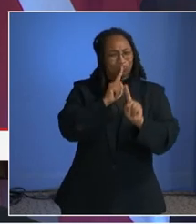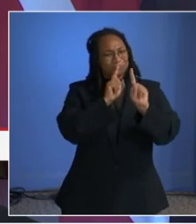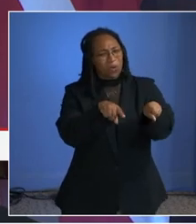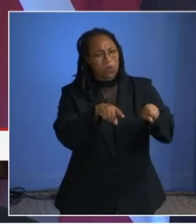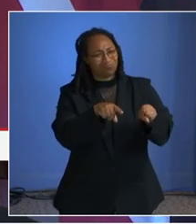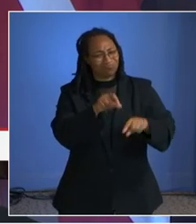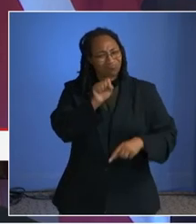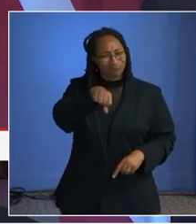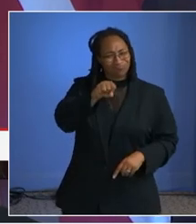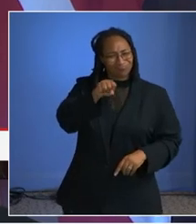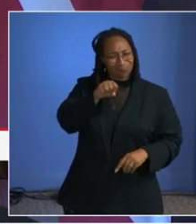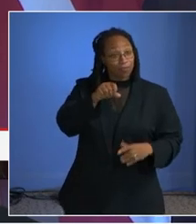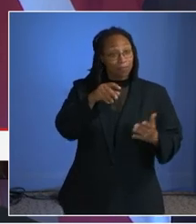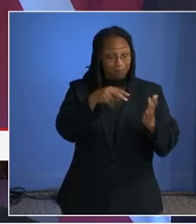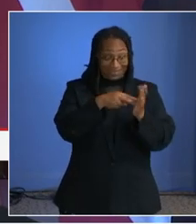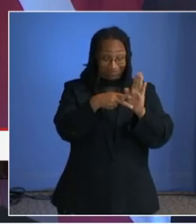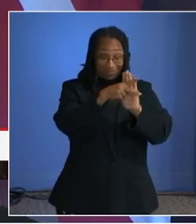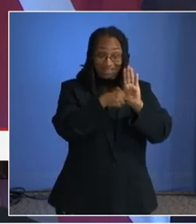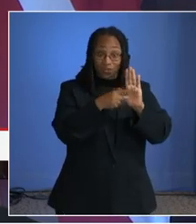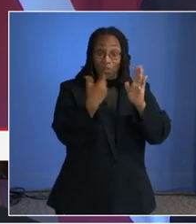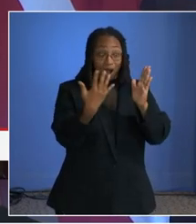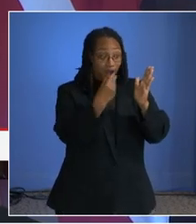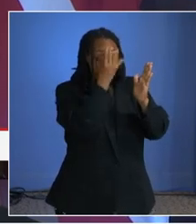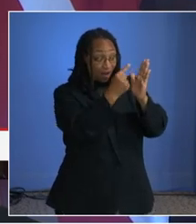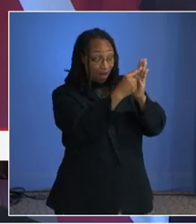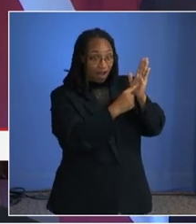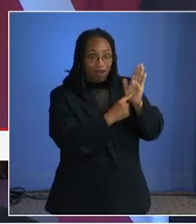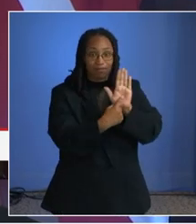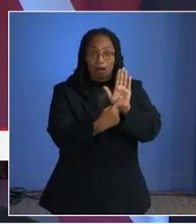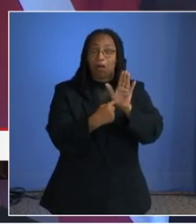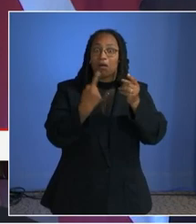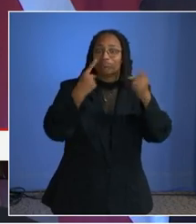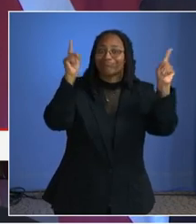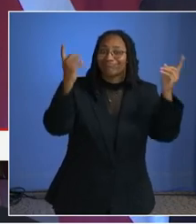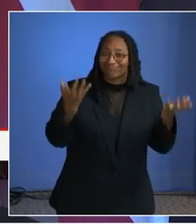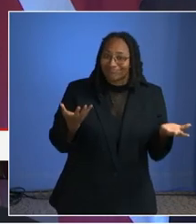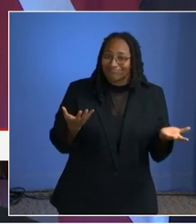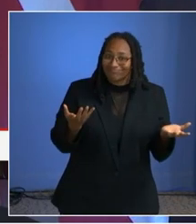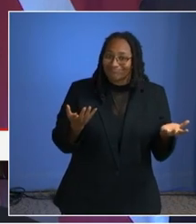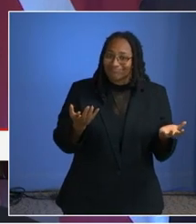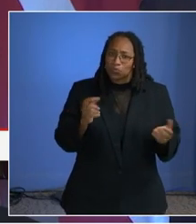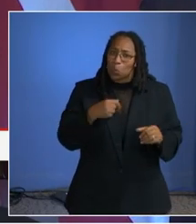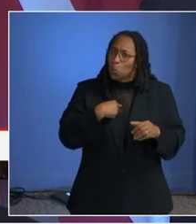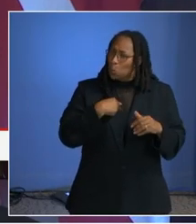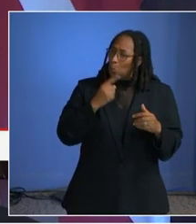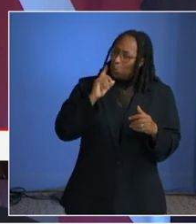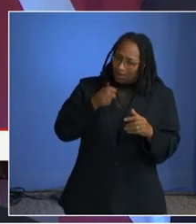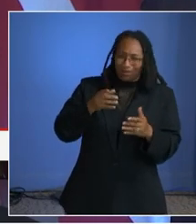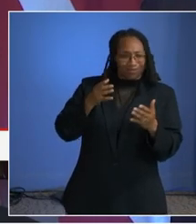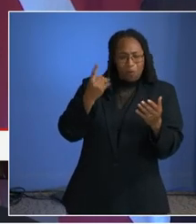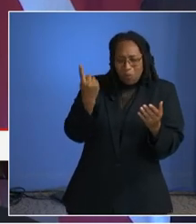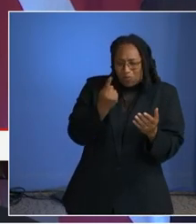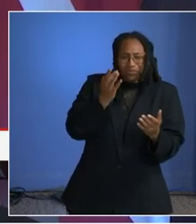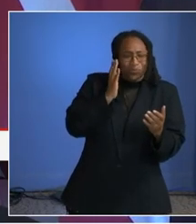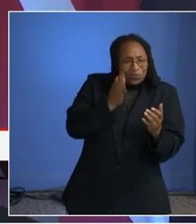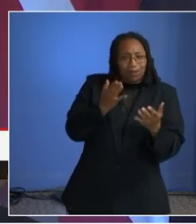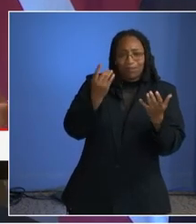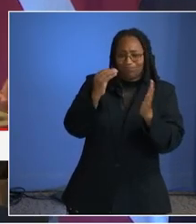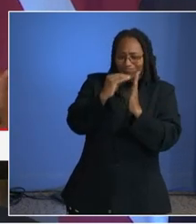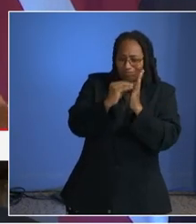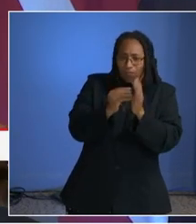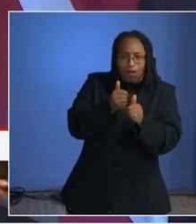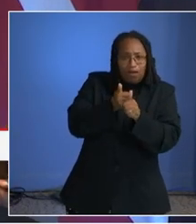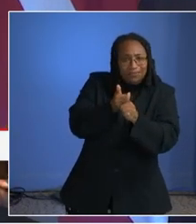we have to keep it up to date, and we will. And we will also, over all